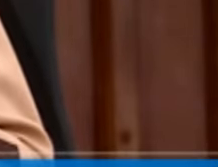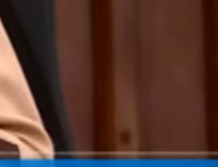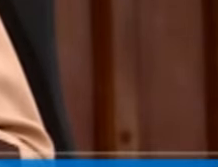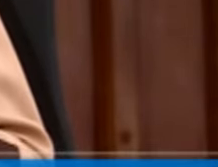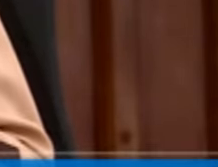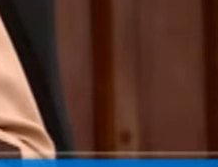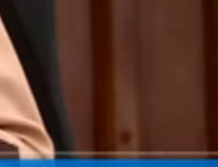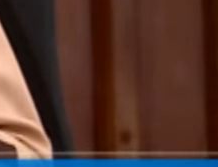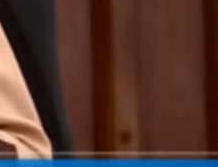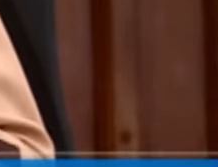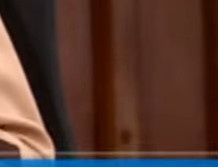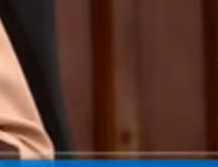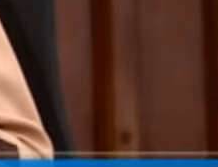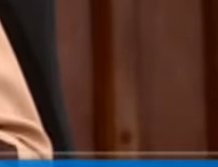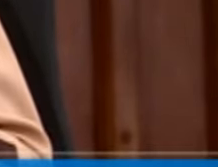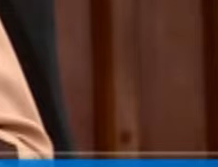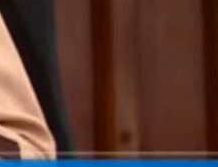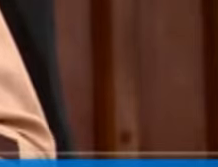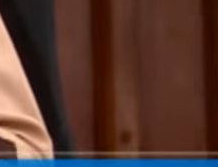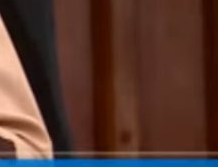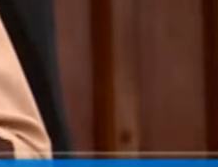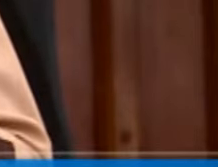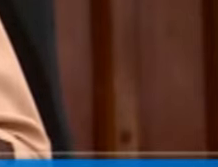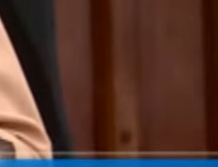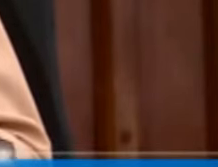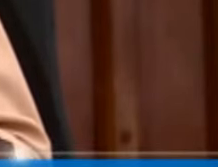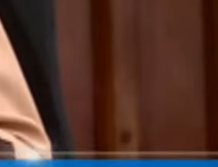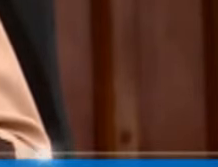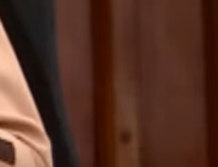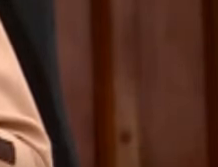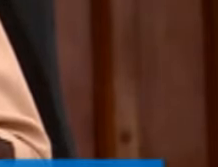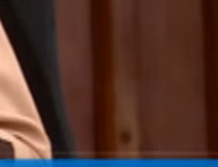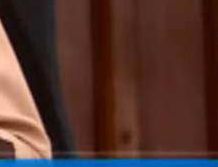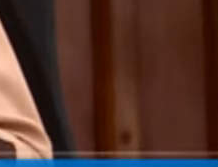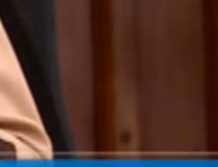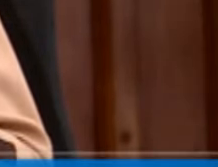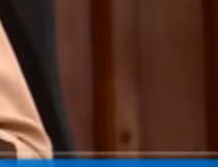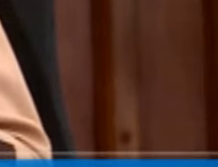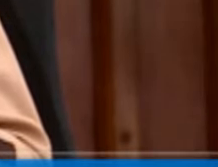Ondati, that's Zeyn Ondati, and the hashtag to use is